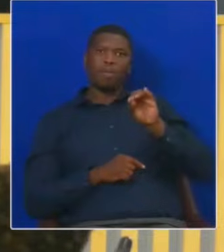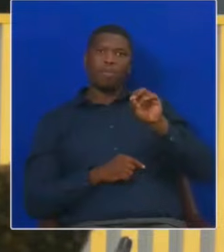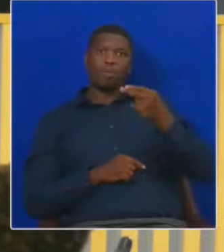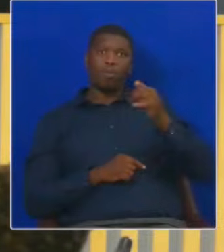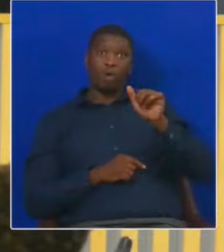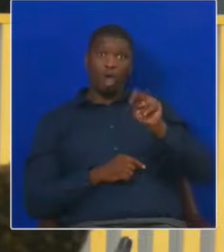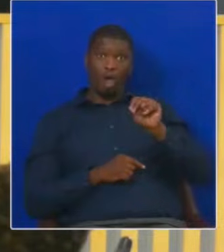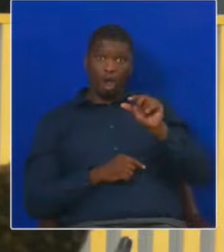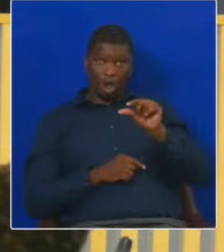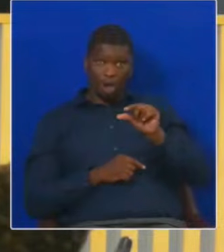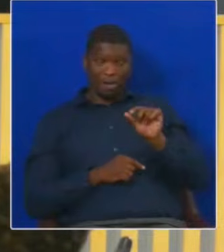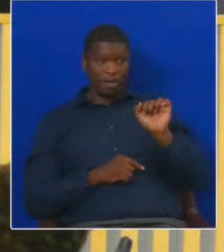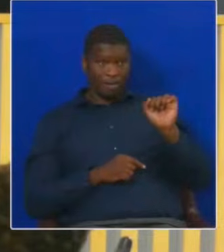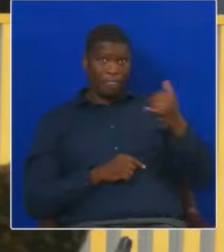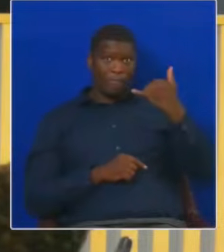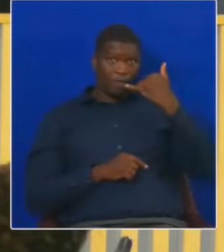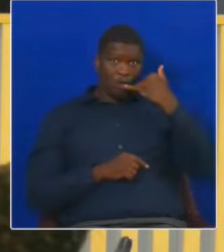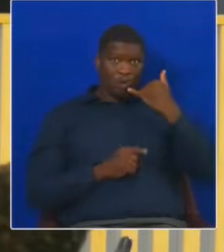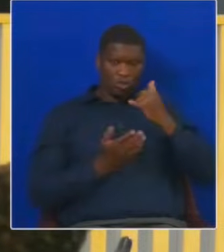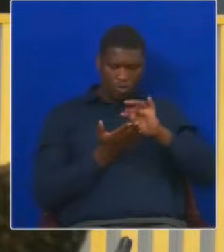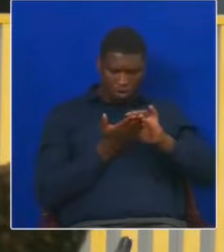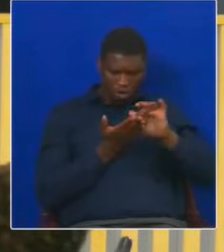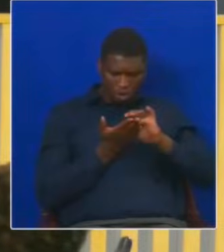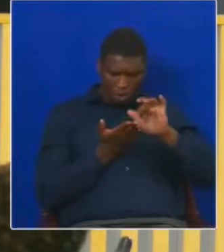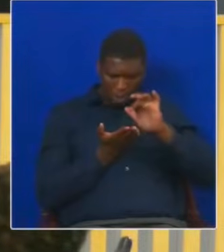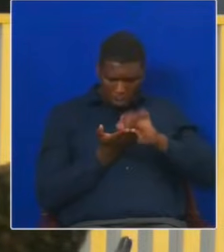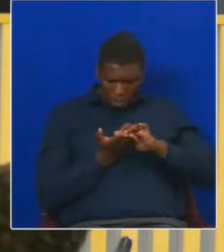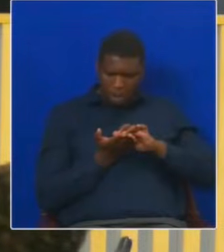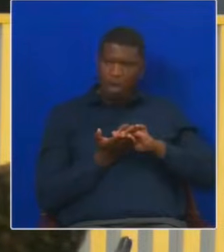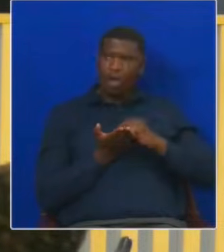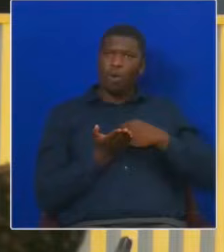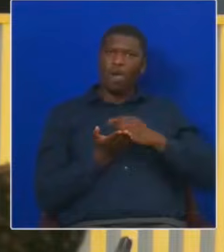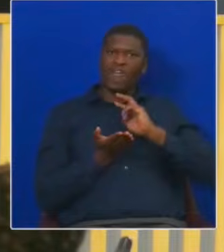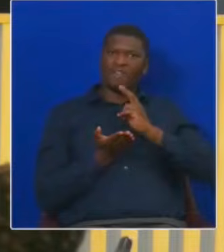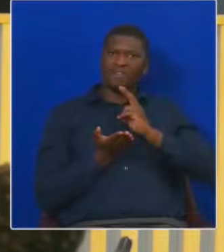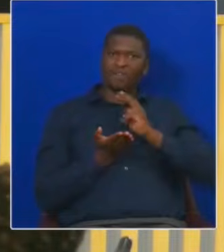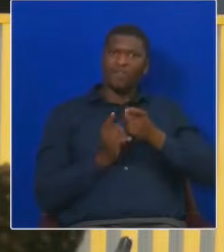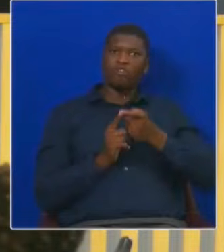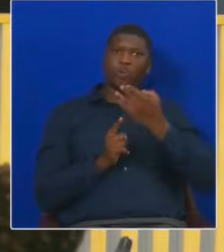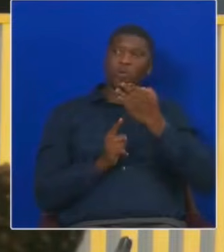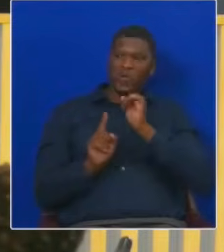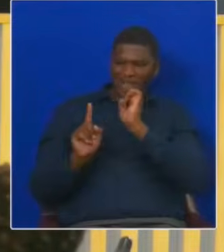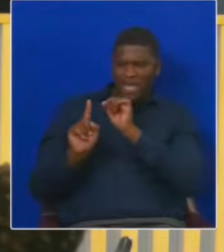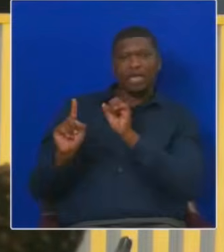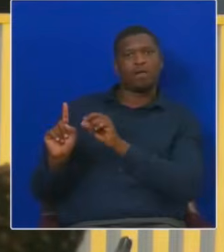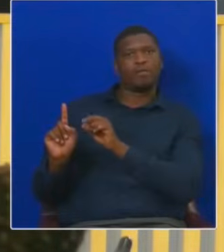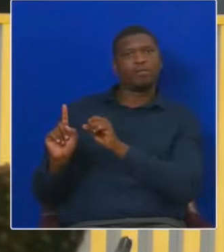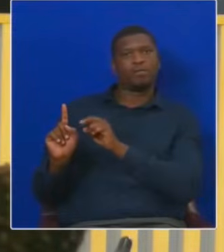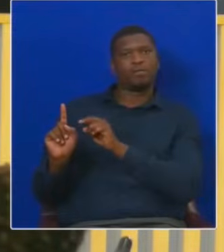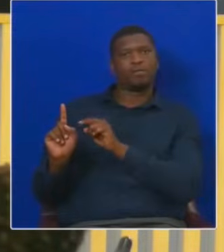cell phone, it was from her, indicating that she must,